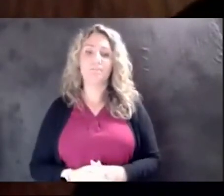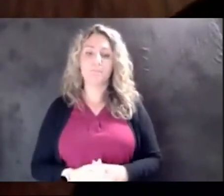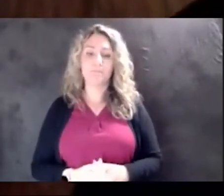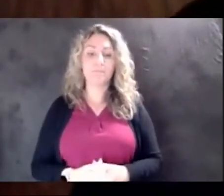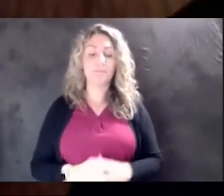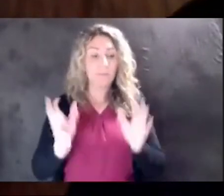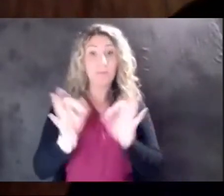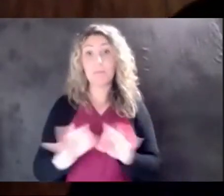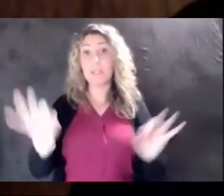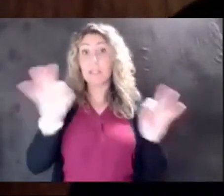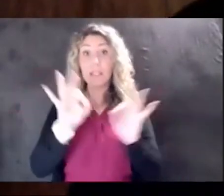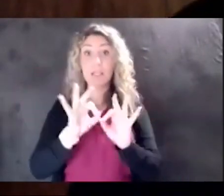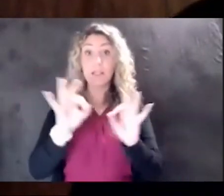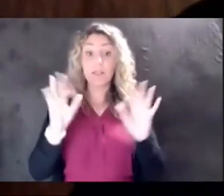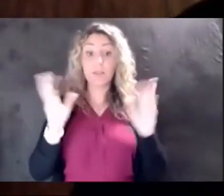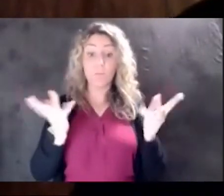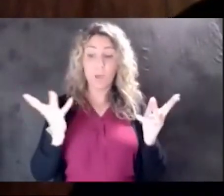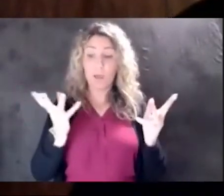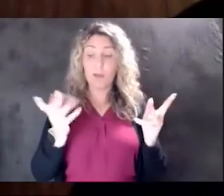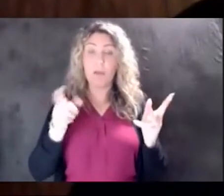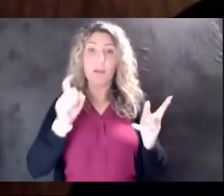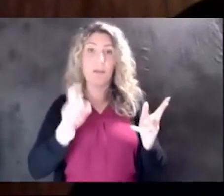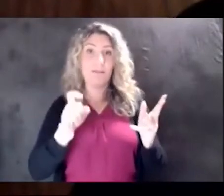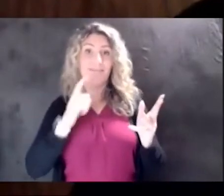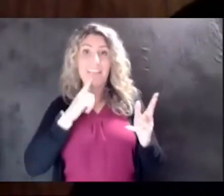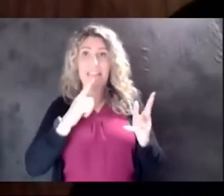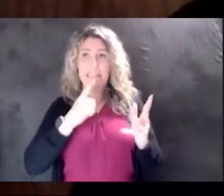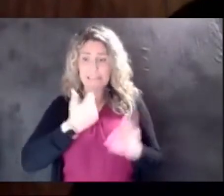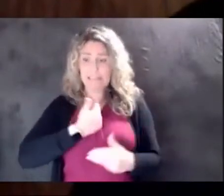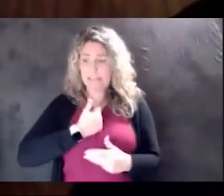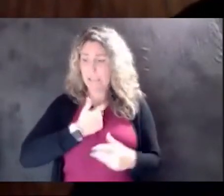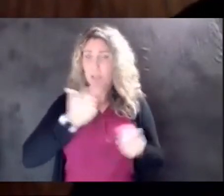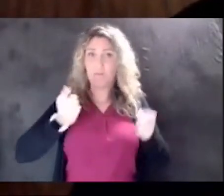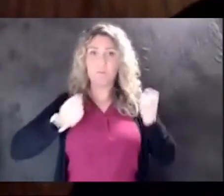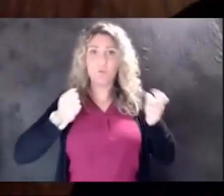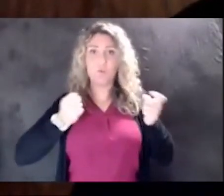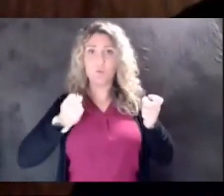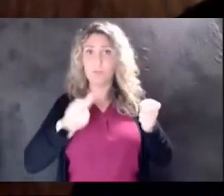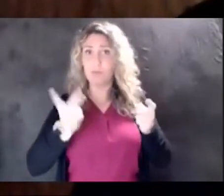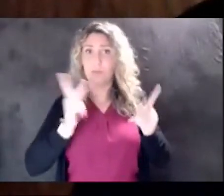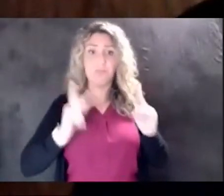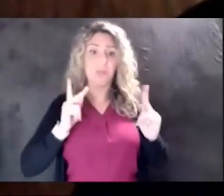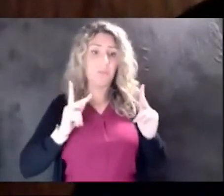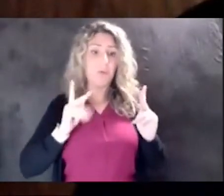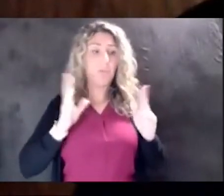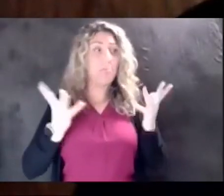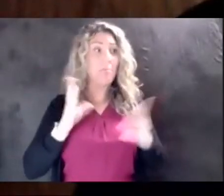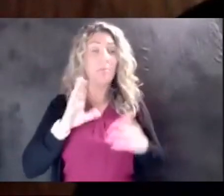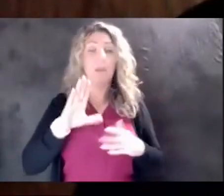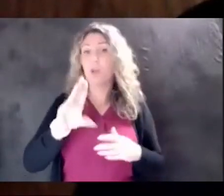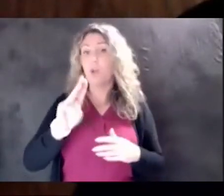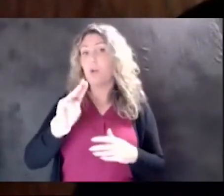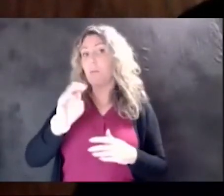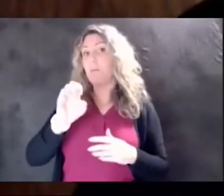is you just have to battle with self-control. There are some people that maybe their metabolism